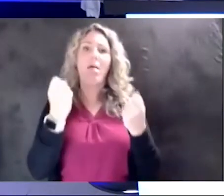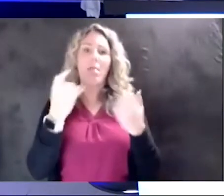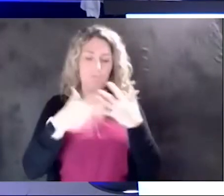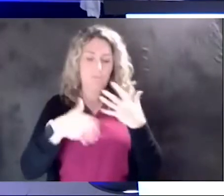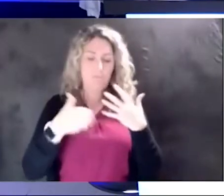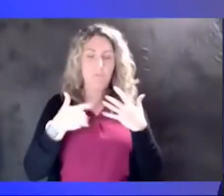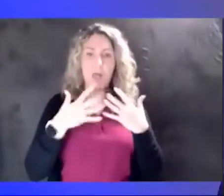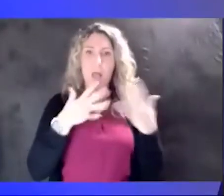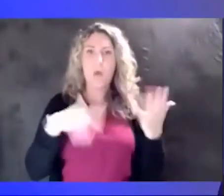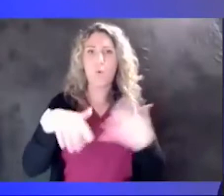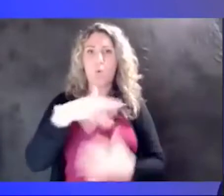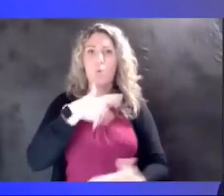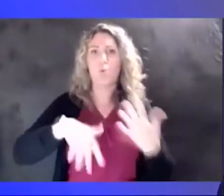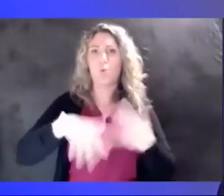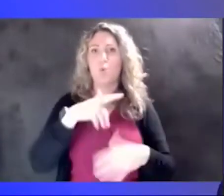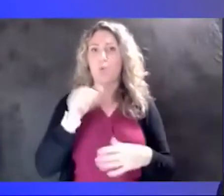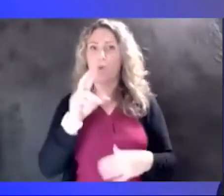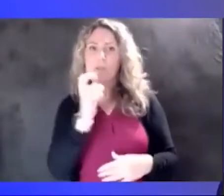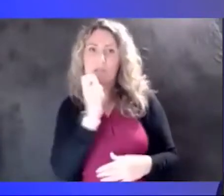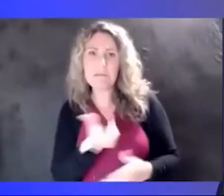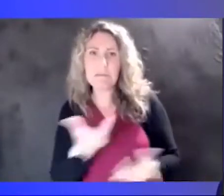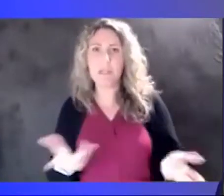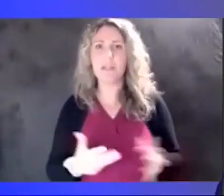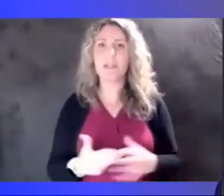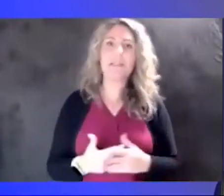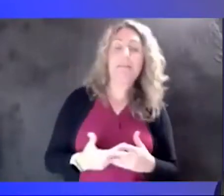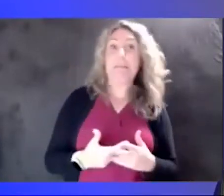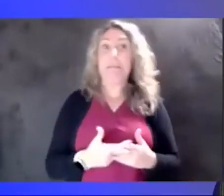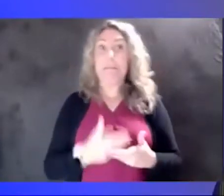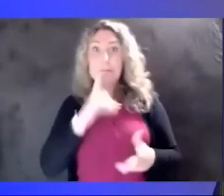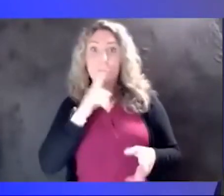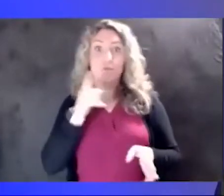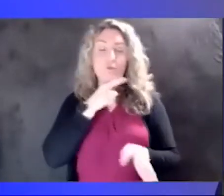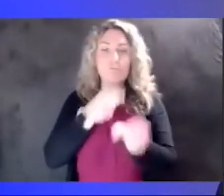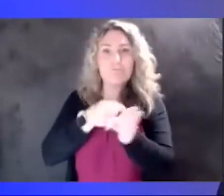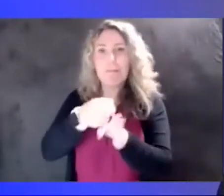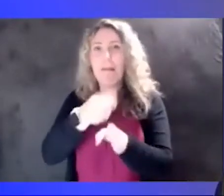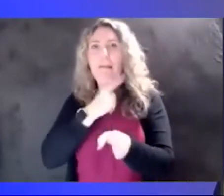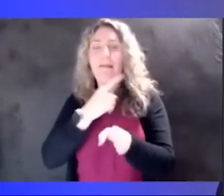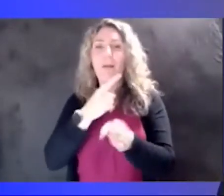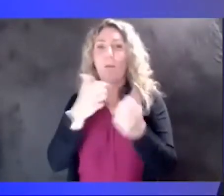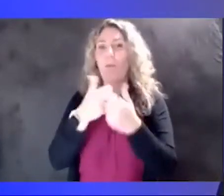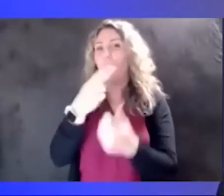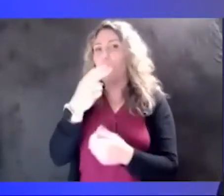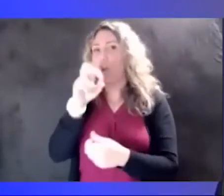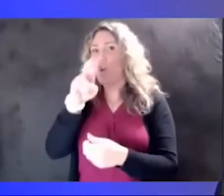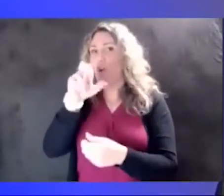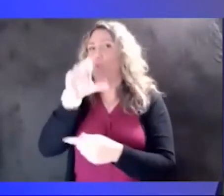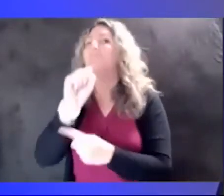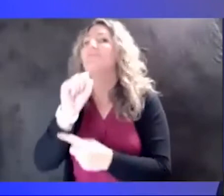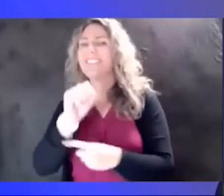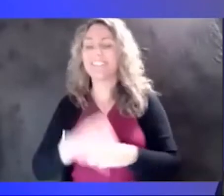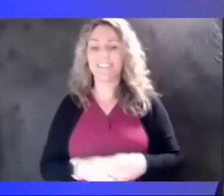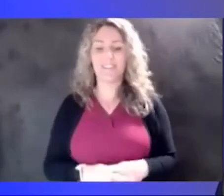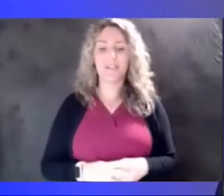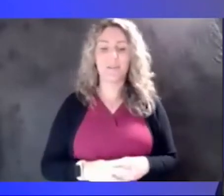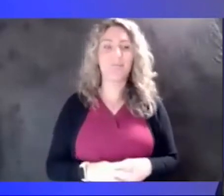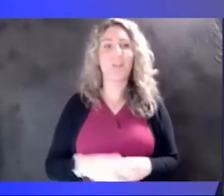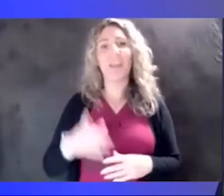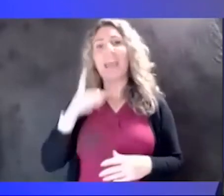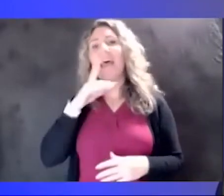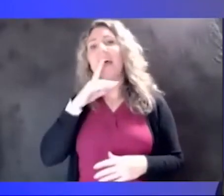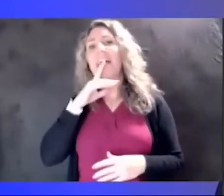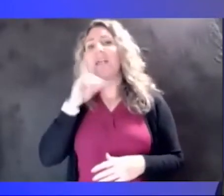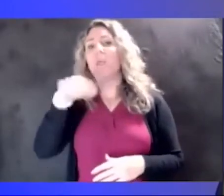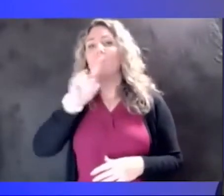might know. I know you're not an herbologist, but is that a word? I don't even know if that's a word, but okay. So. I like it. Herbs and spices are certainly always